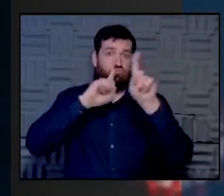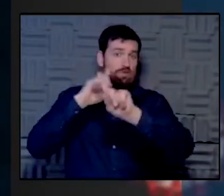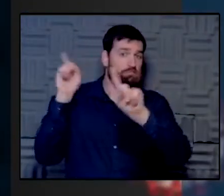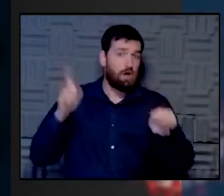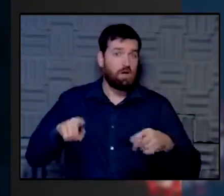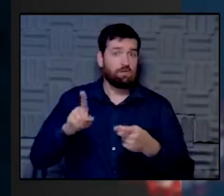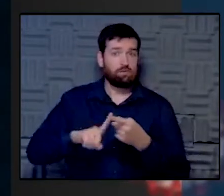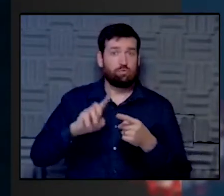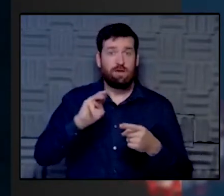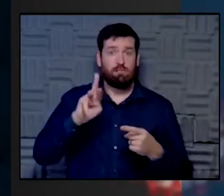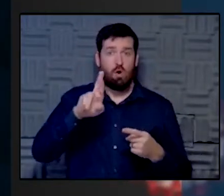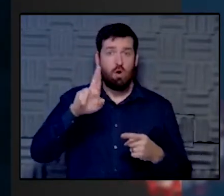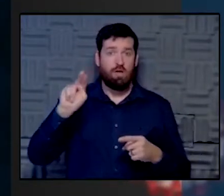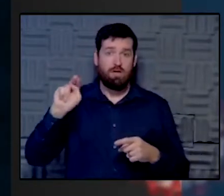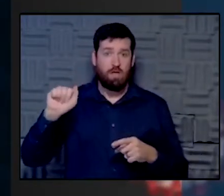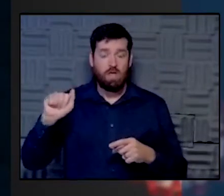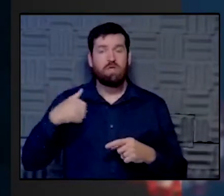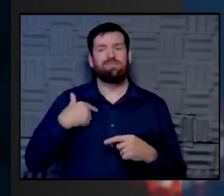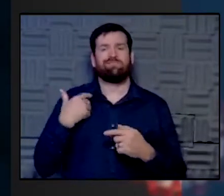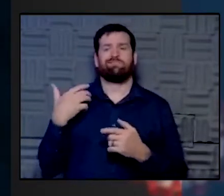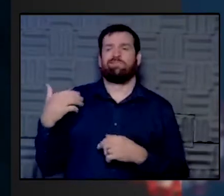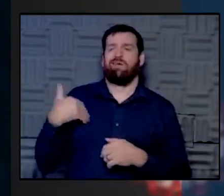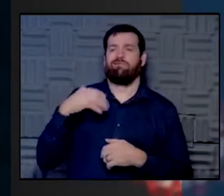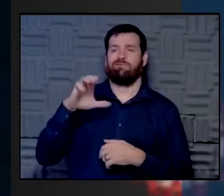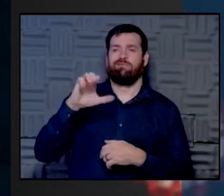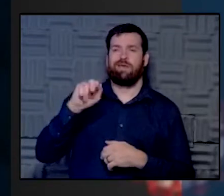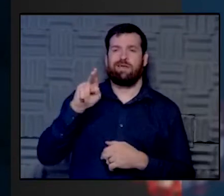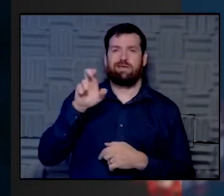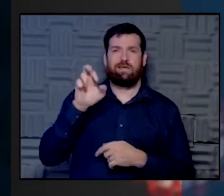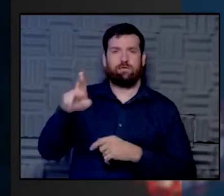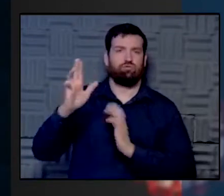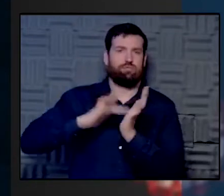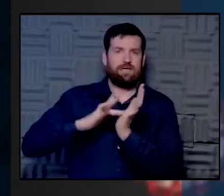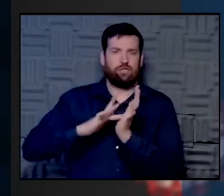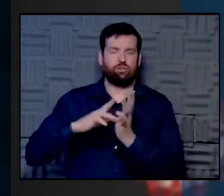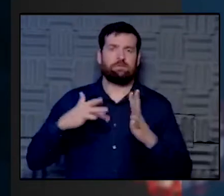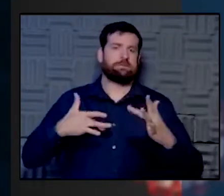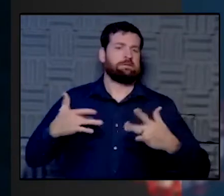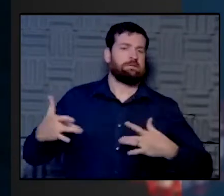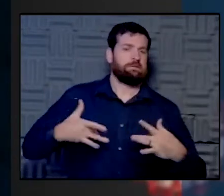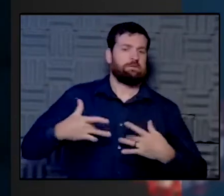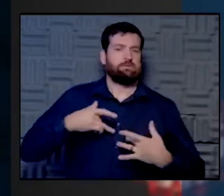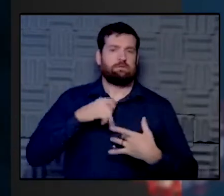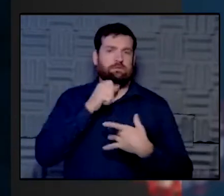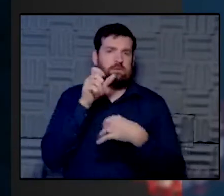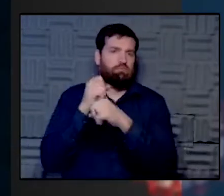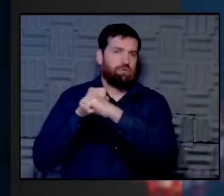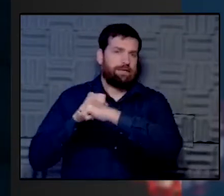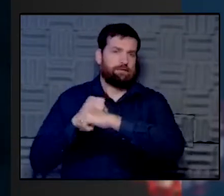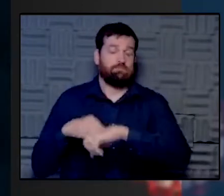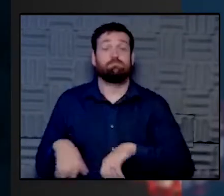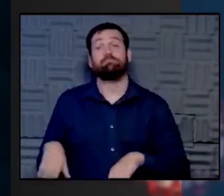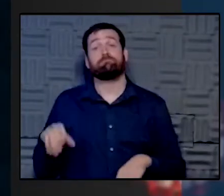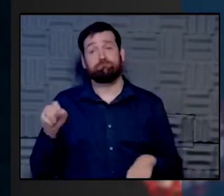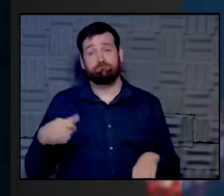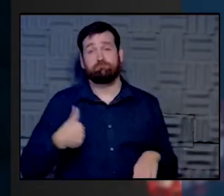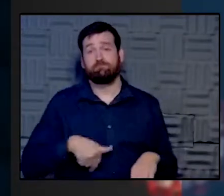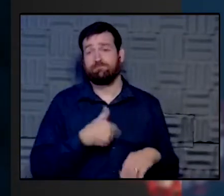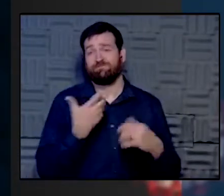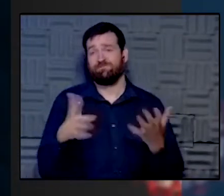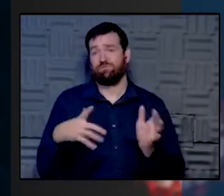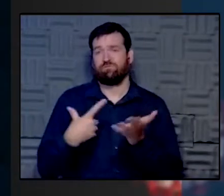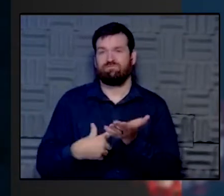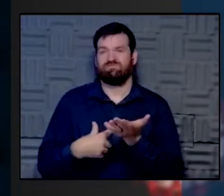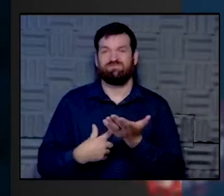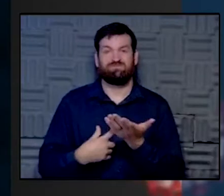mRNA vaccine? I'm taking cancer medication and I'm worried I'm not protected. Yeah, I think we've talked about this before, that there's